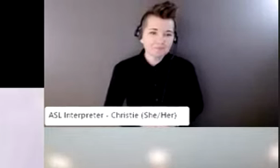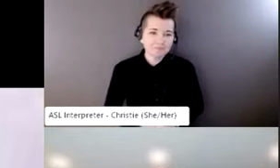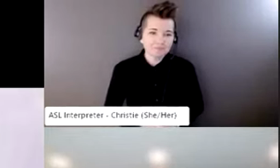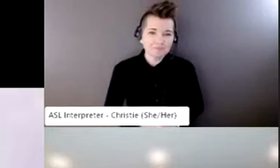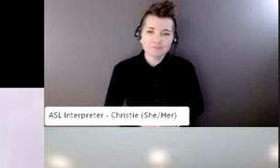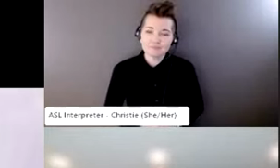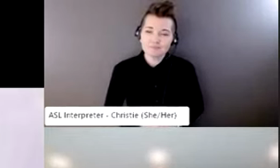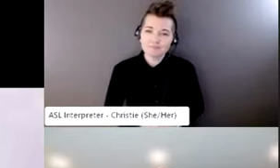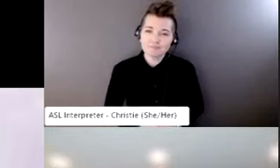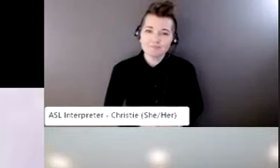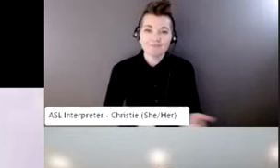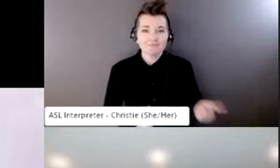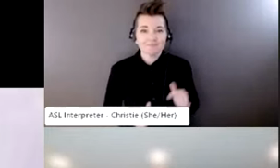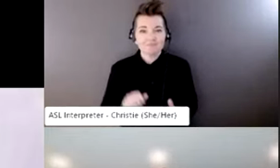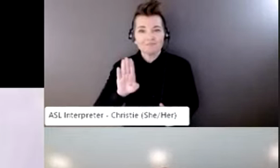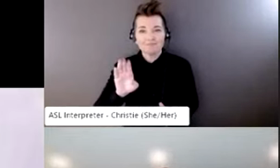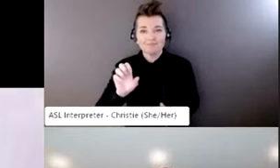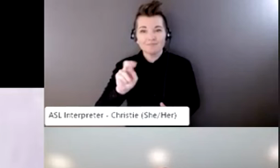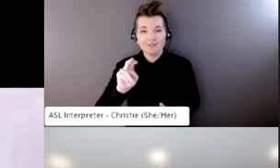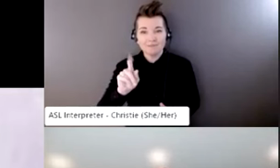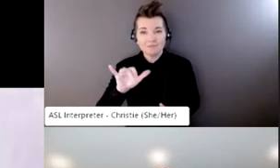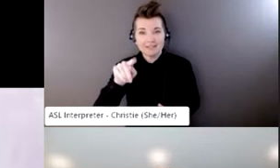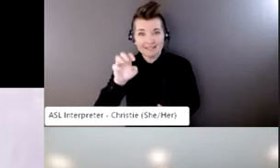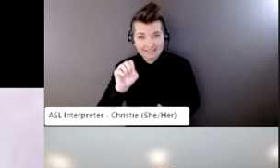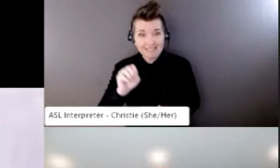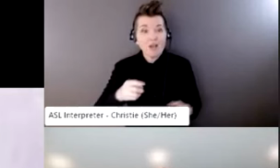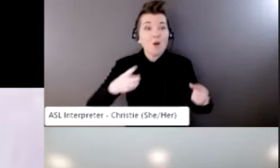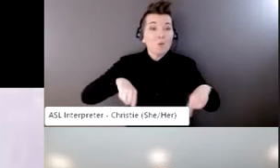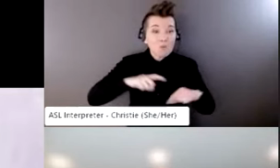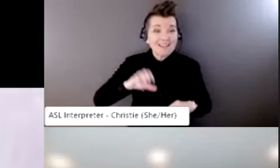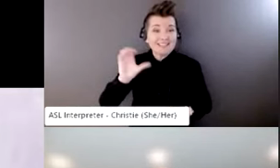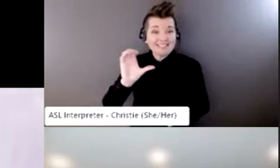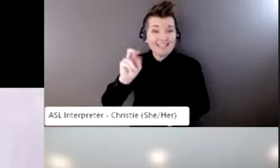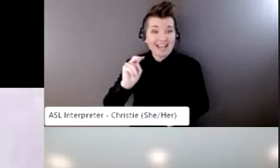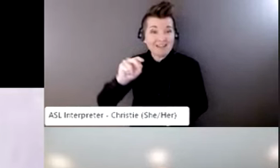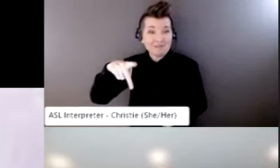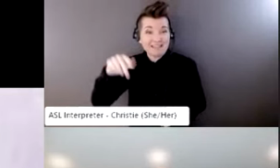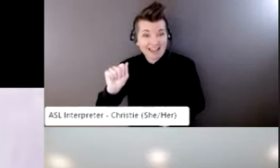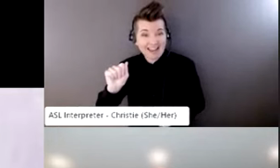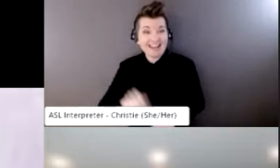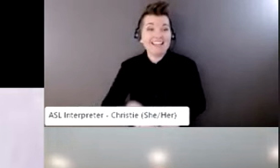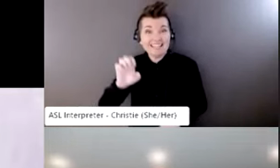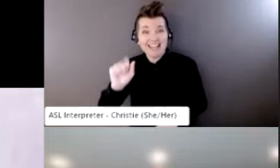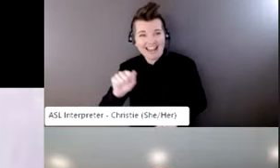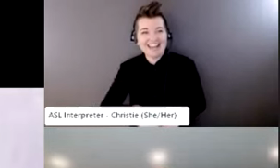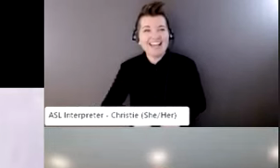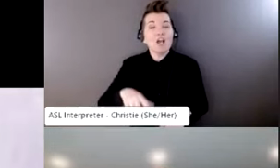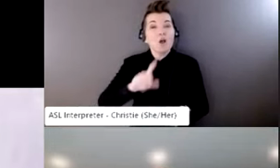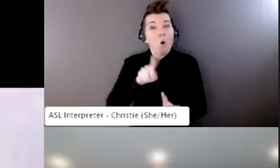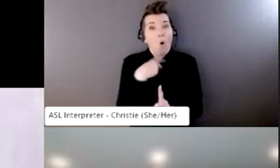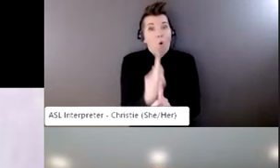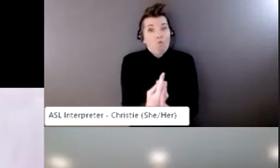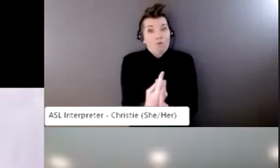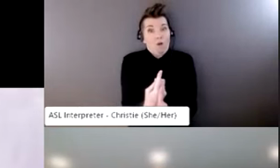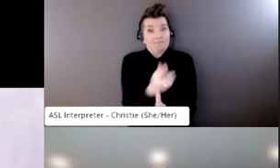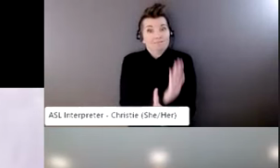And for those who don't know CNPA, we're the Canadian Network for the Prevention of Elder Abuse. So we are the only network that is pan-Canadian